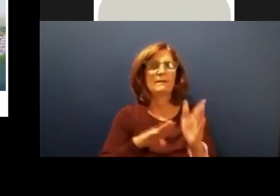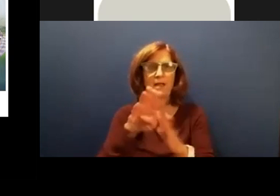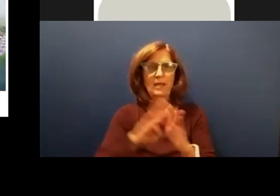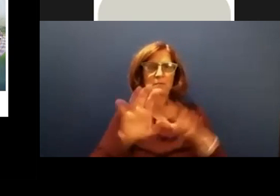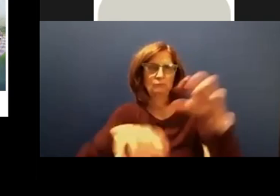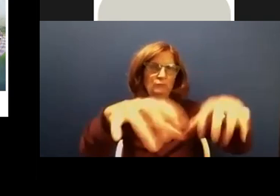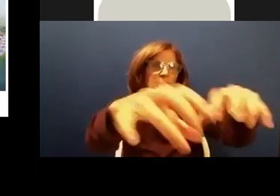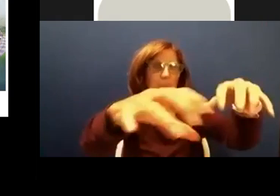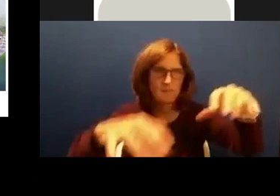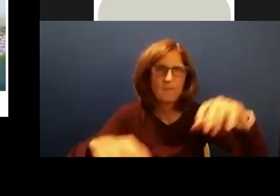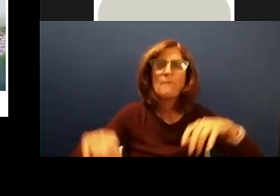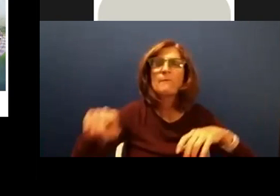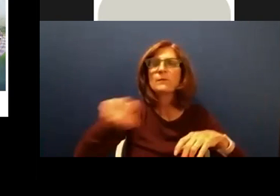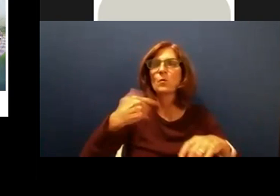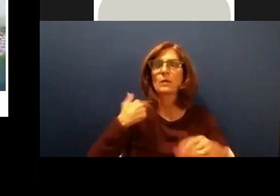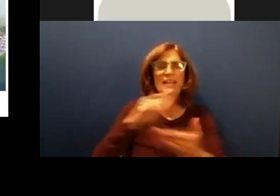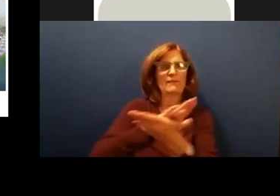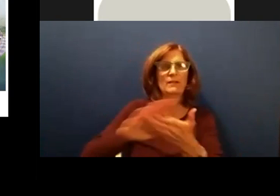have landscaping.